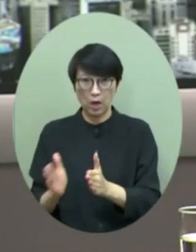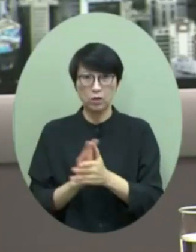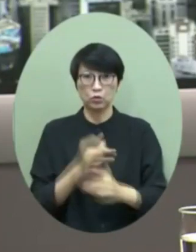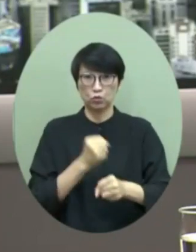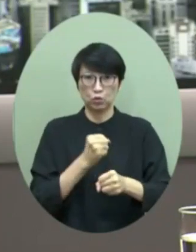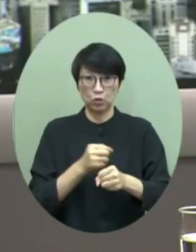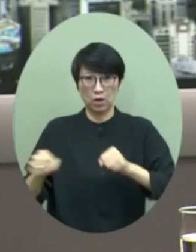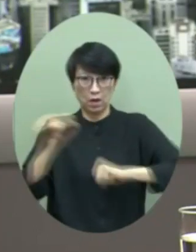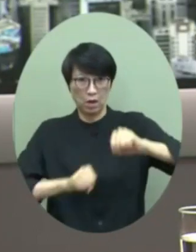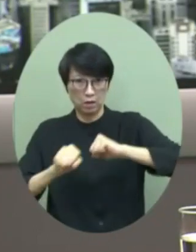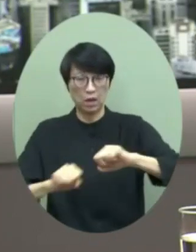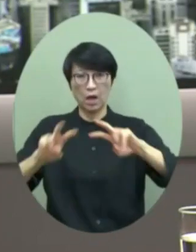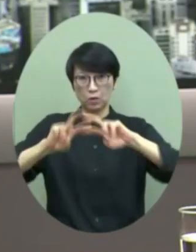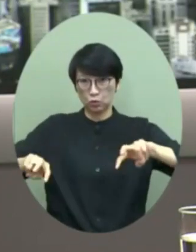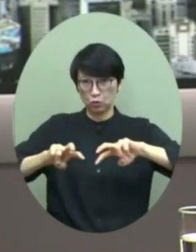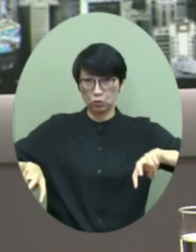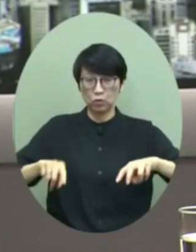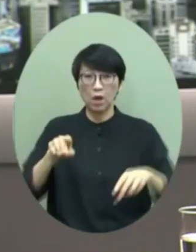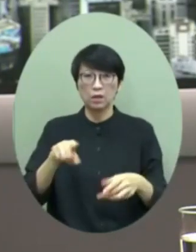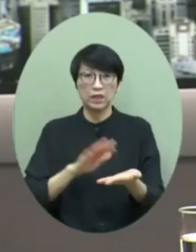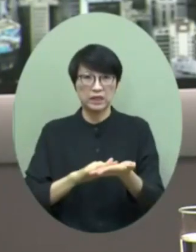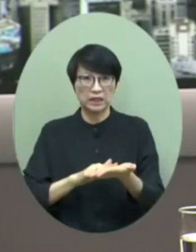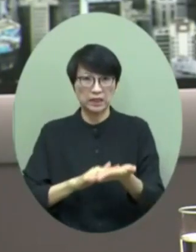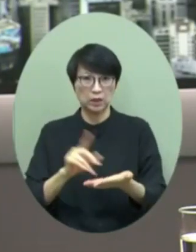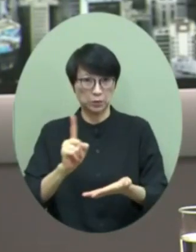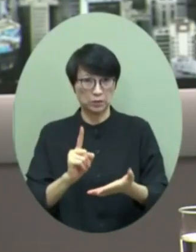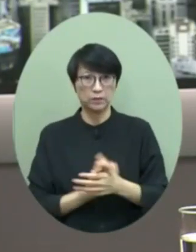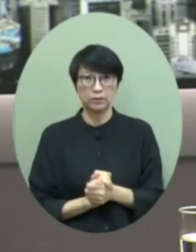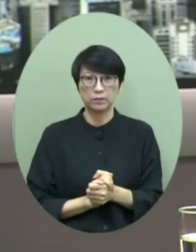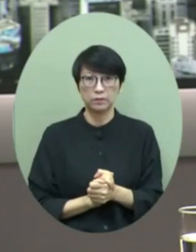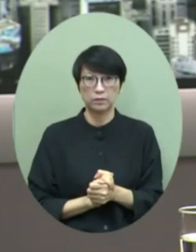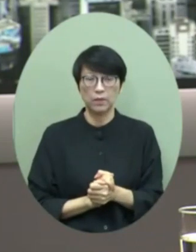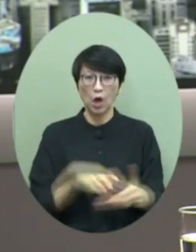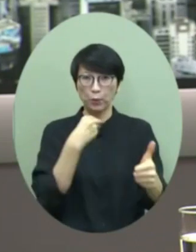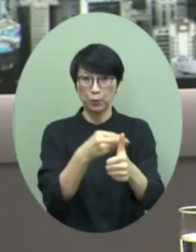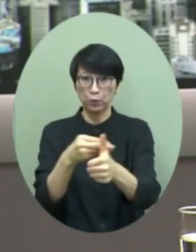responsible for analyzing and assessing and